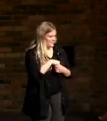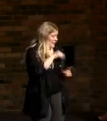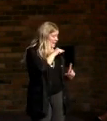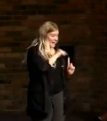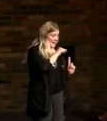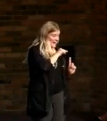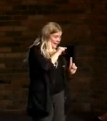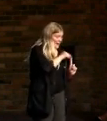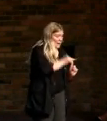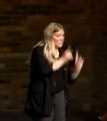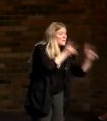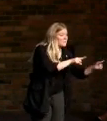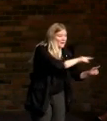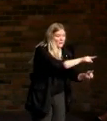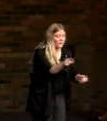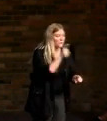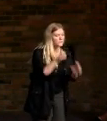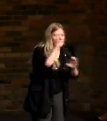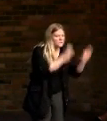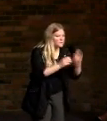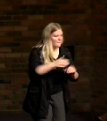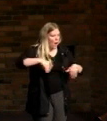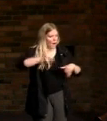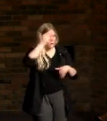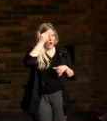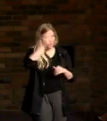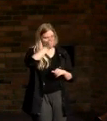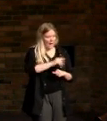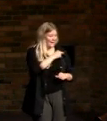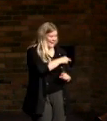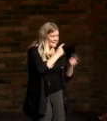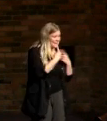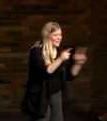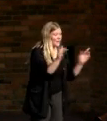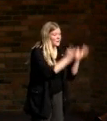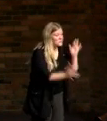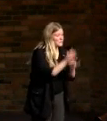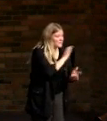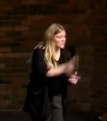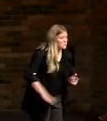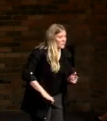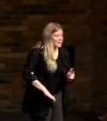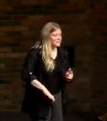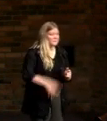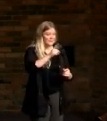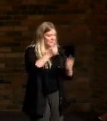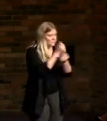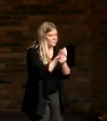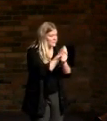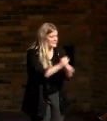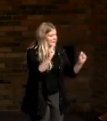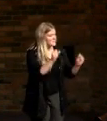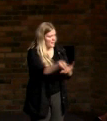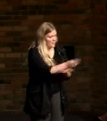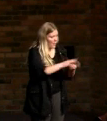in search of the unknown God. He declared Jesus Christ, Father in creation, Son in redemption, and the Holy Spirit in the